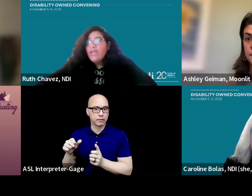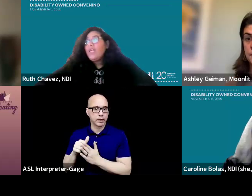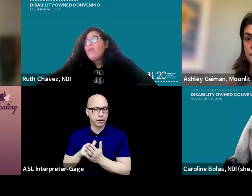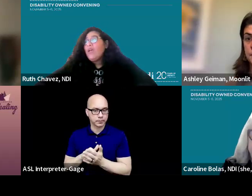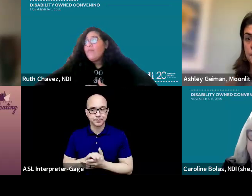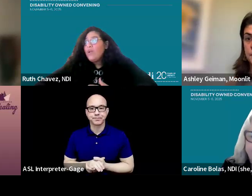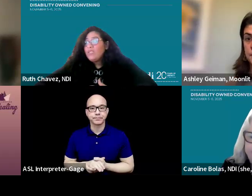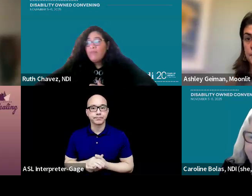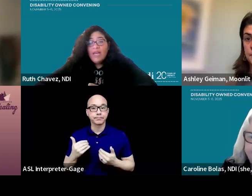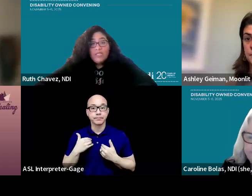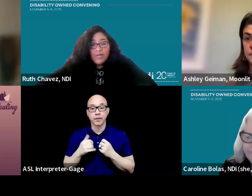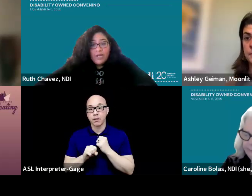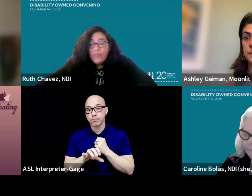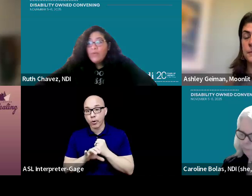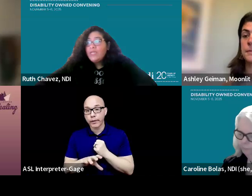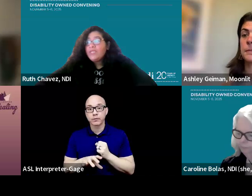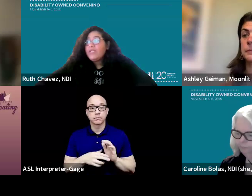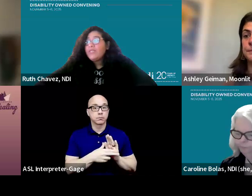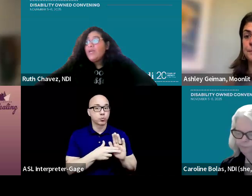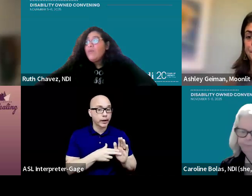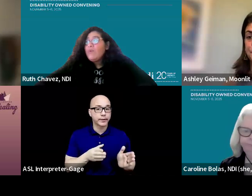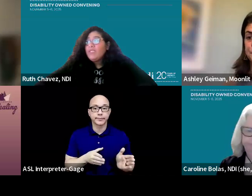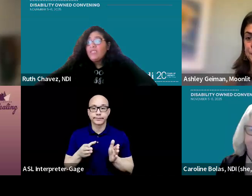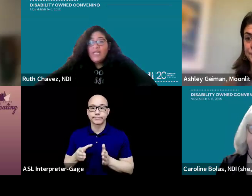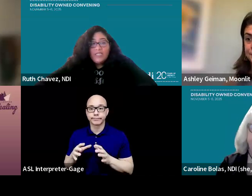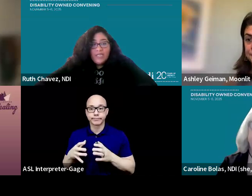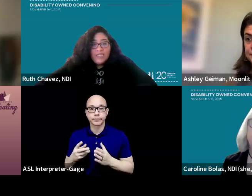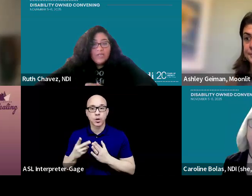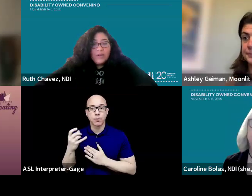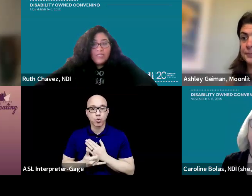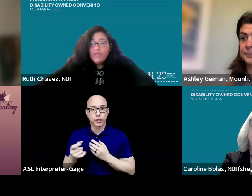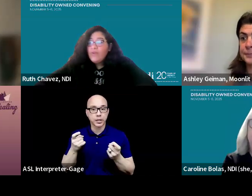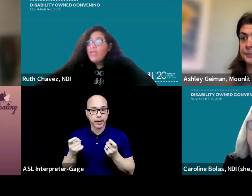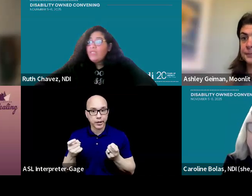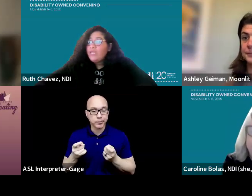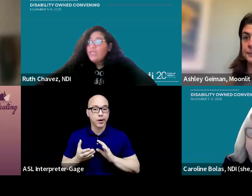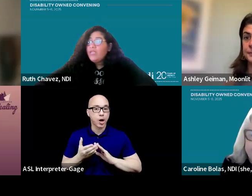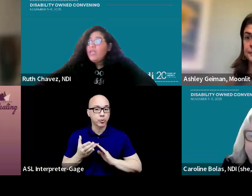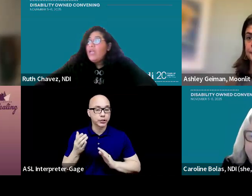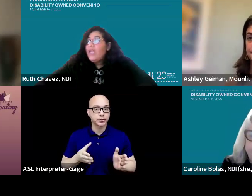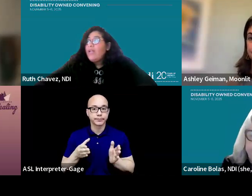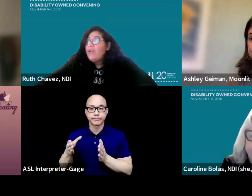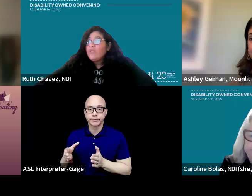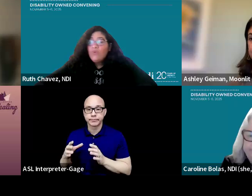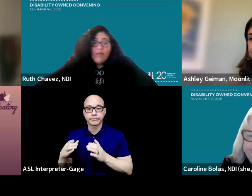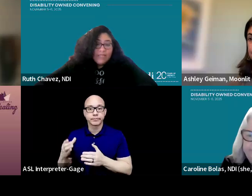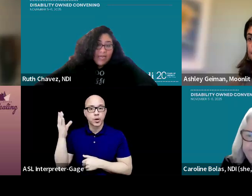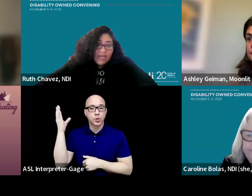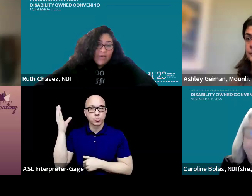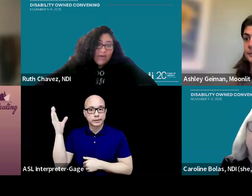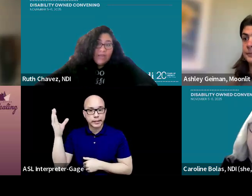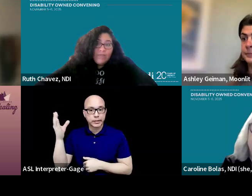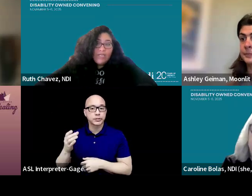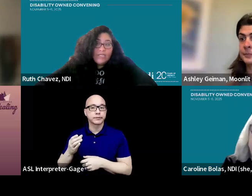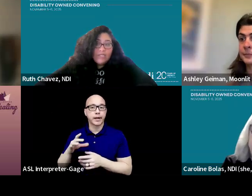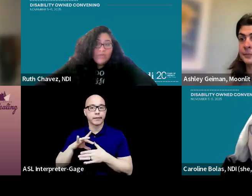and branding, you'll have project management and operations, presentations and content creation, and also website